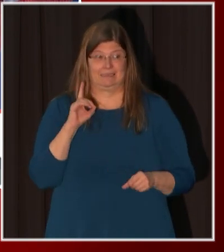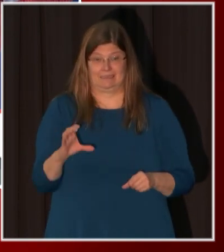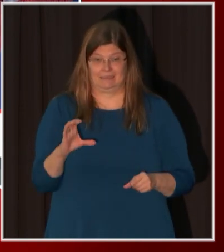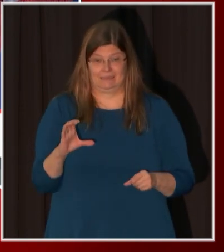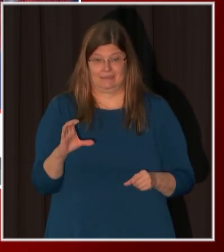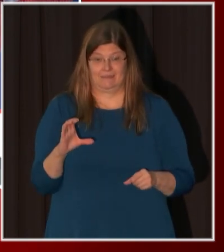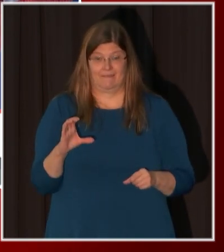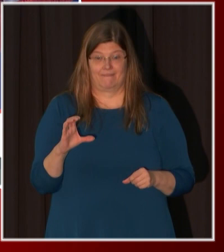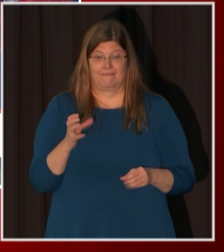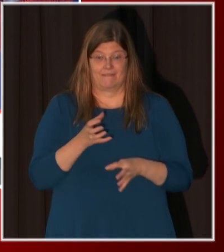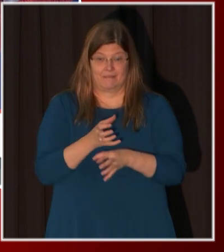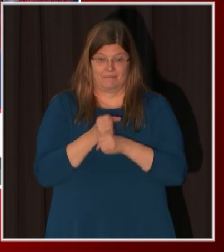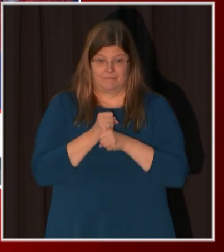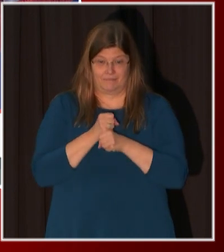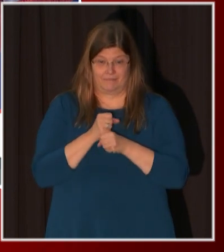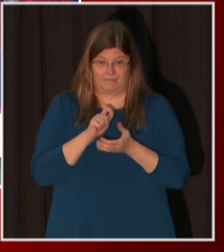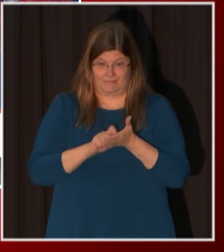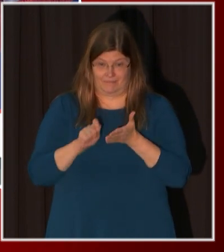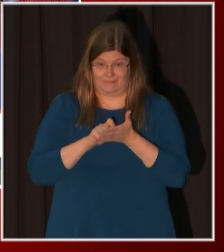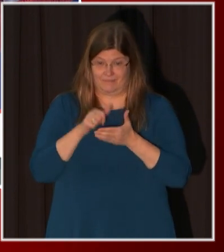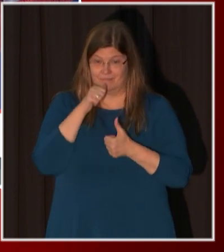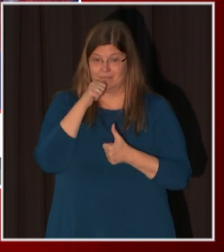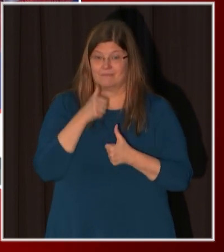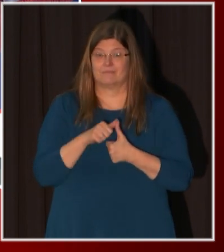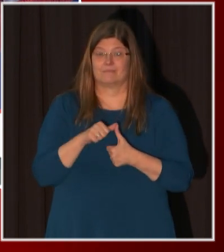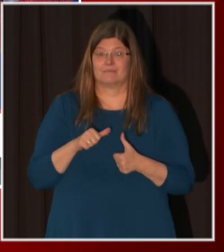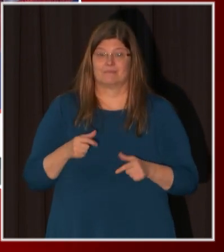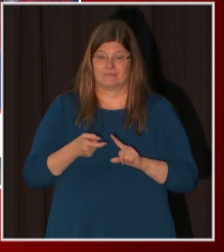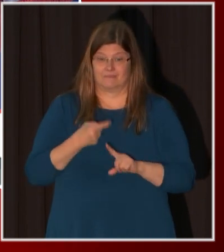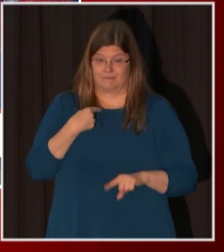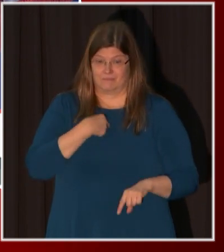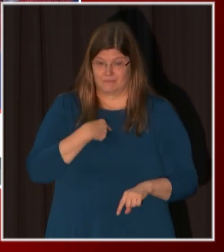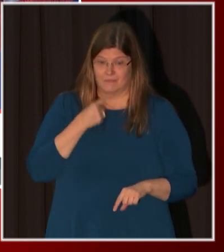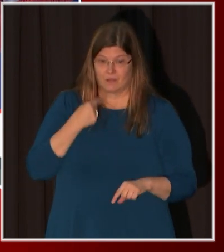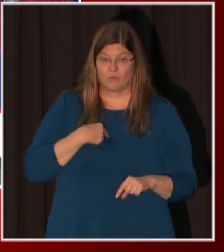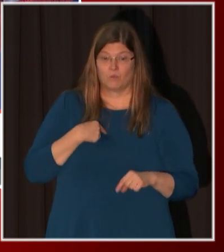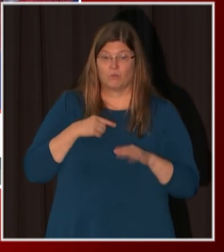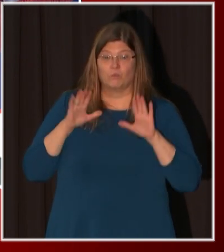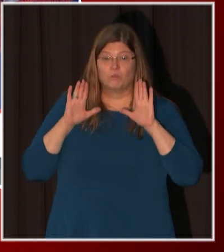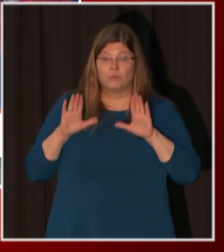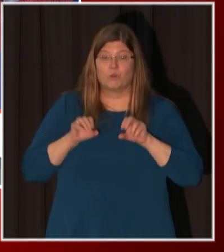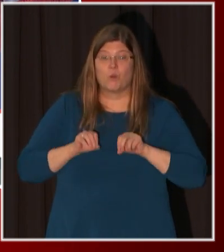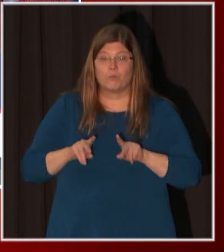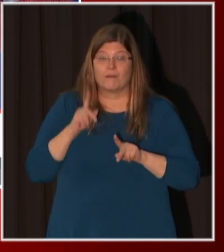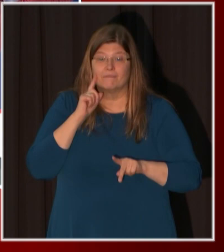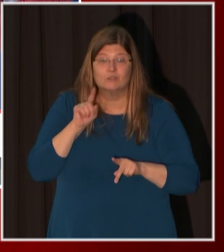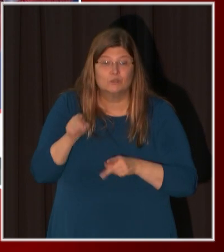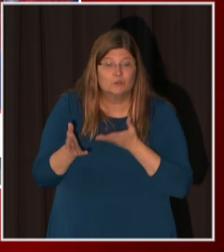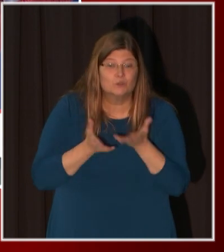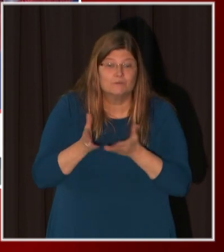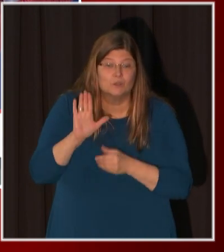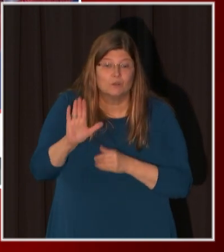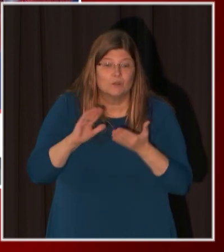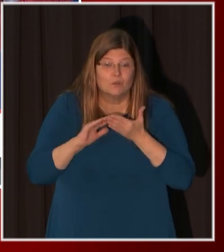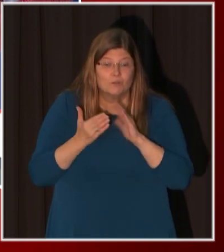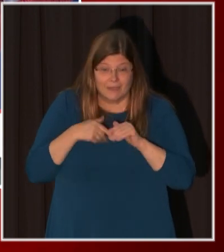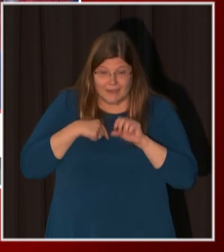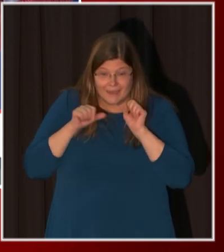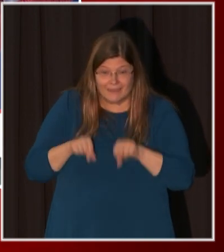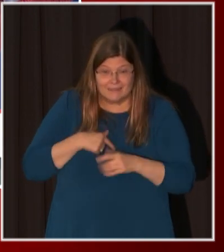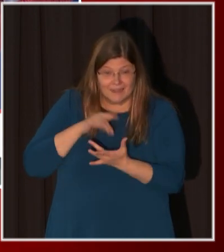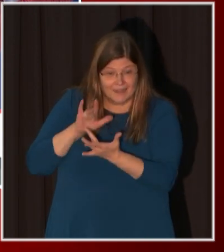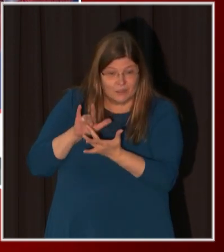and say, I have a great opportunity for you to serve your city. Can I call you? And I